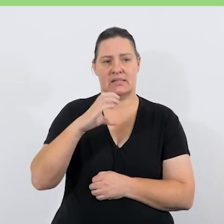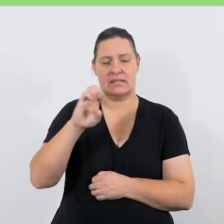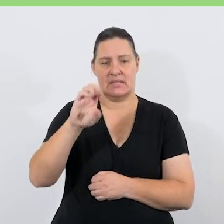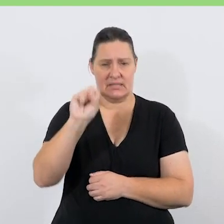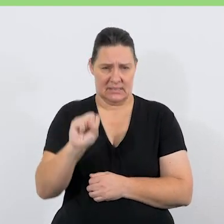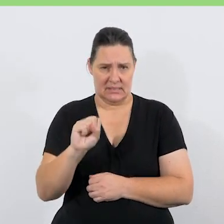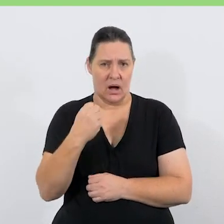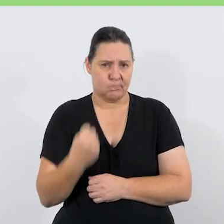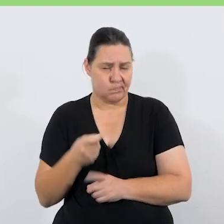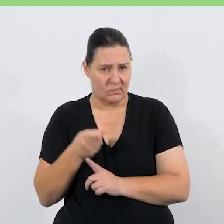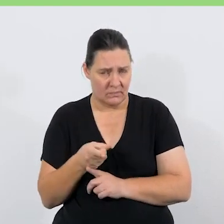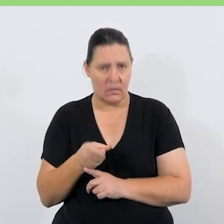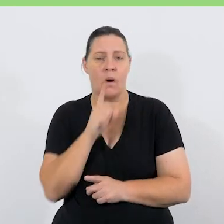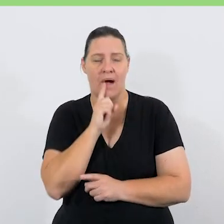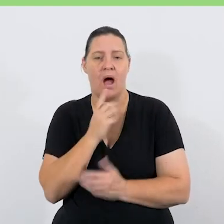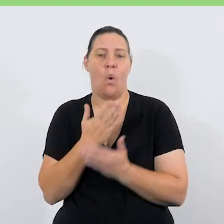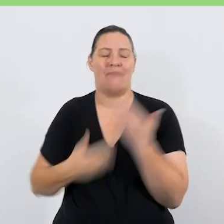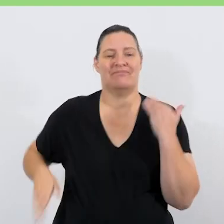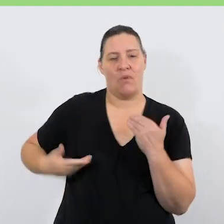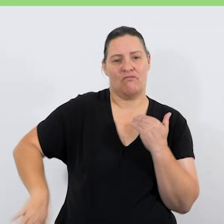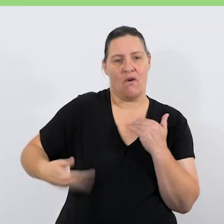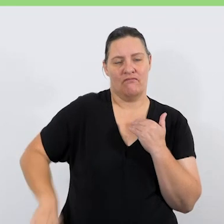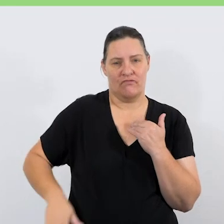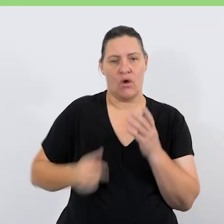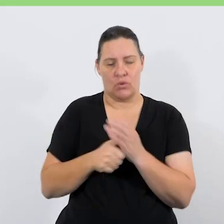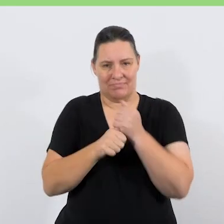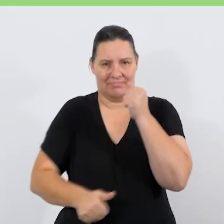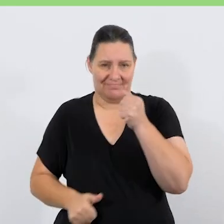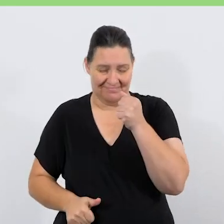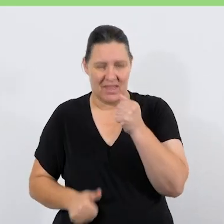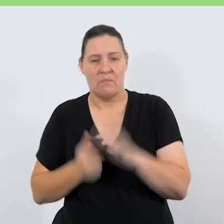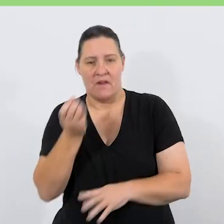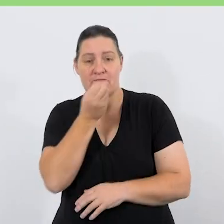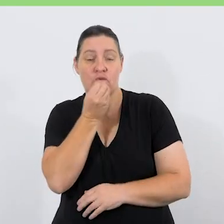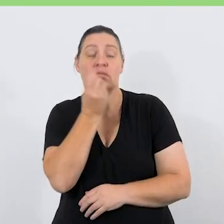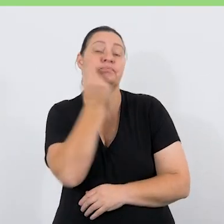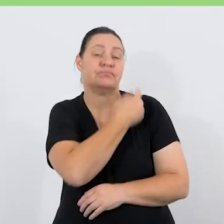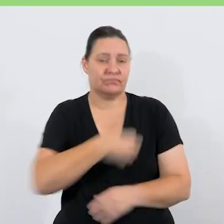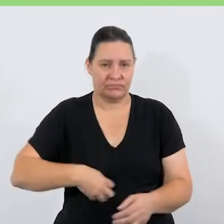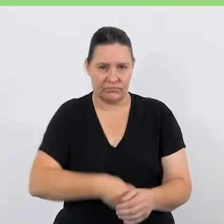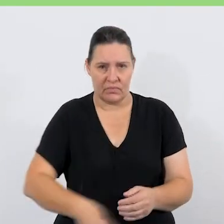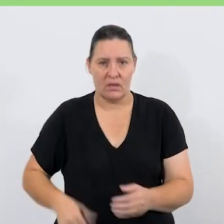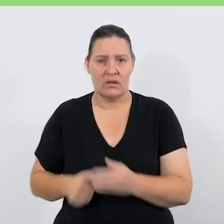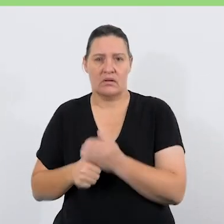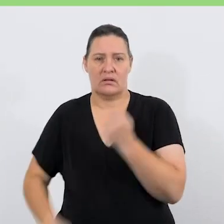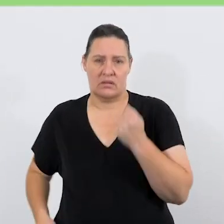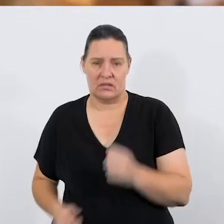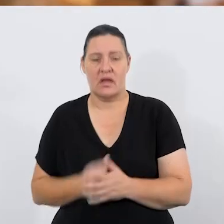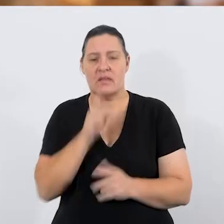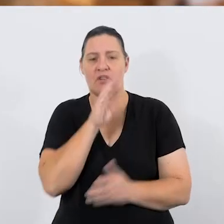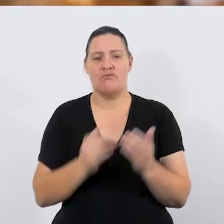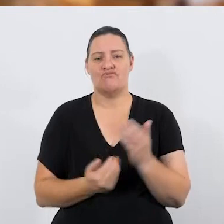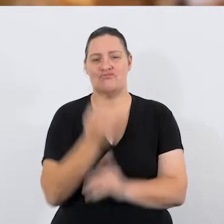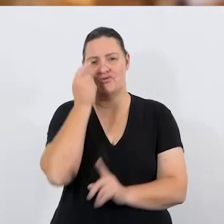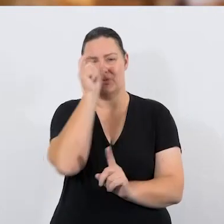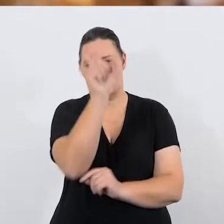is excreted or passed out through the anus after the food had been digested. So those are